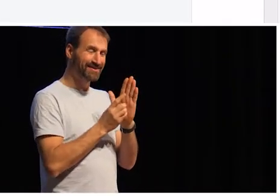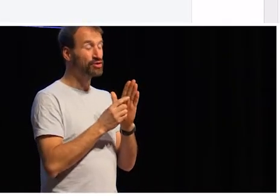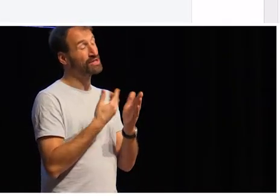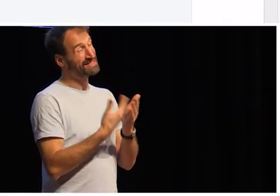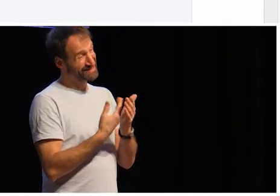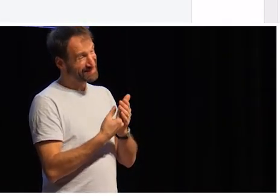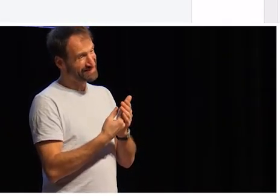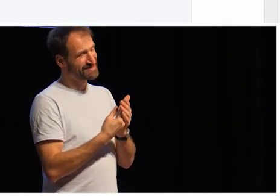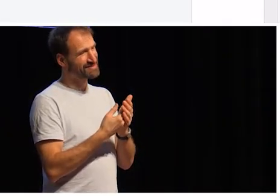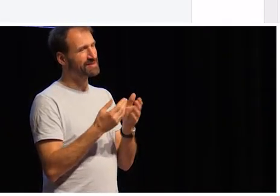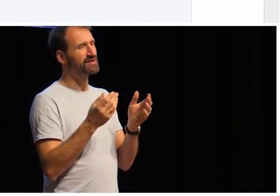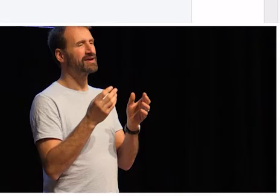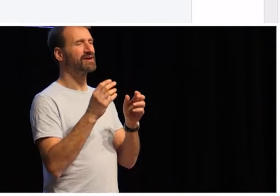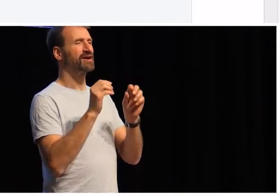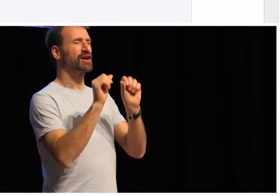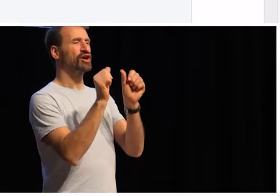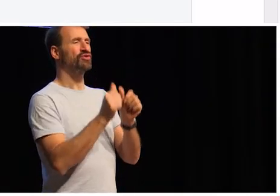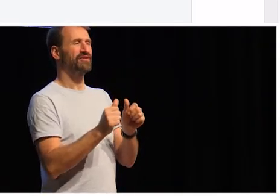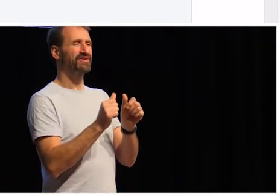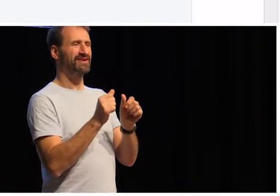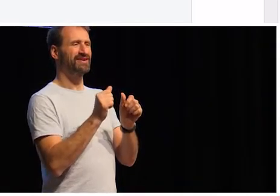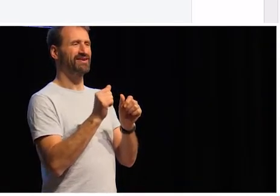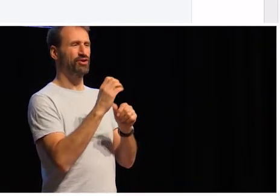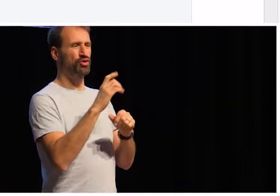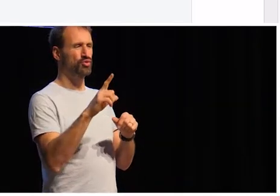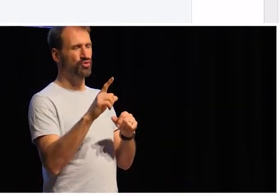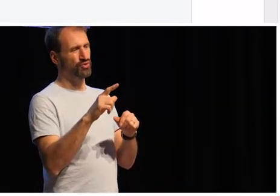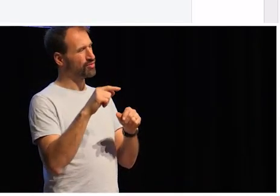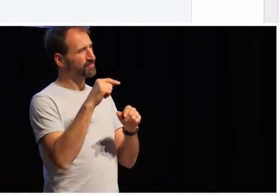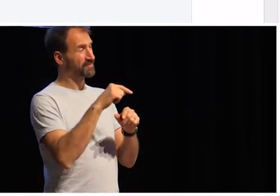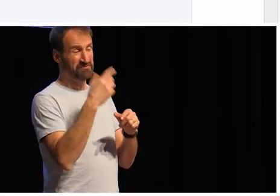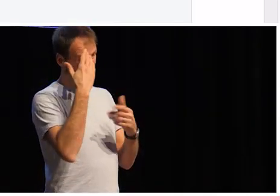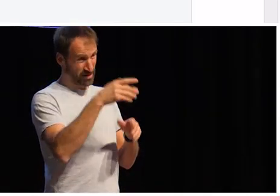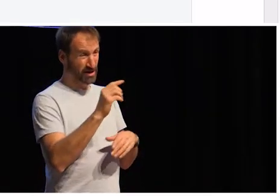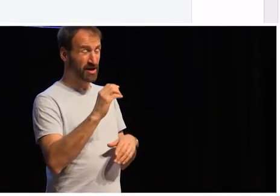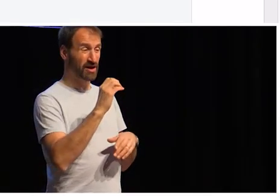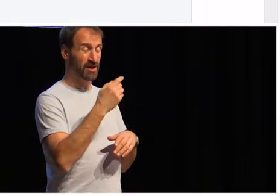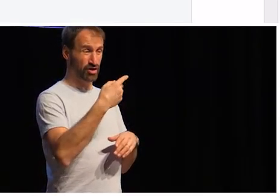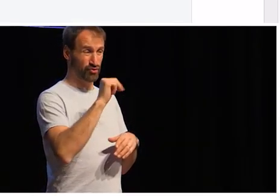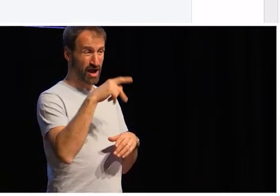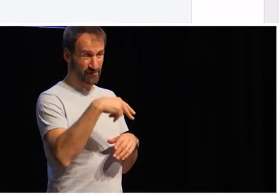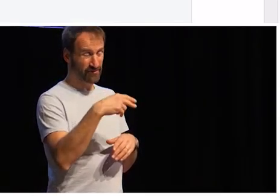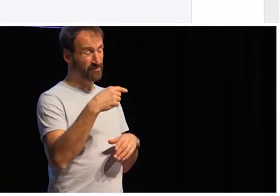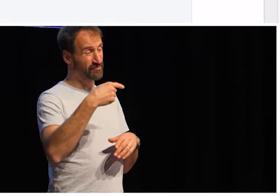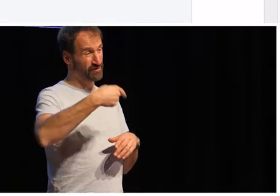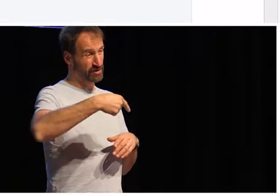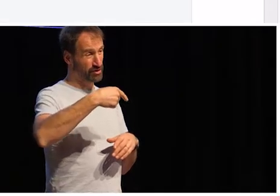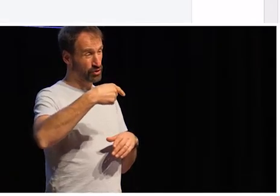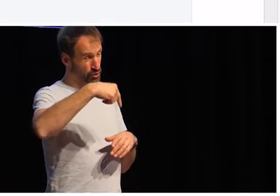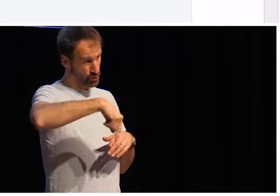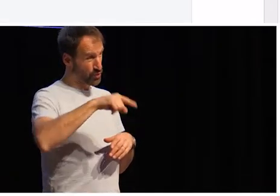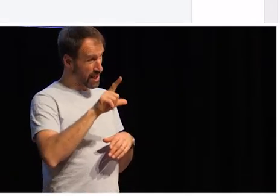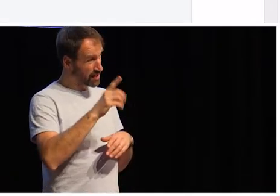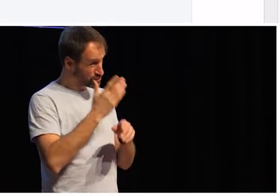graphical embedded here if you never heard of graph cool let's assume you want to get a chaser response